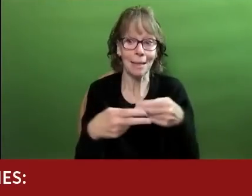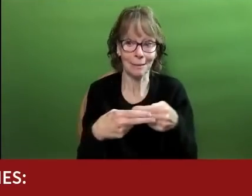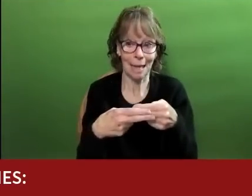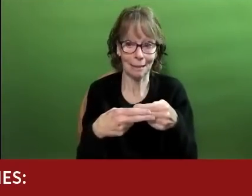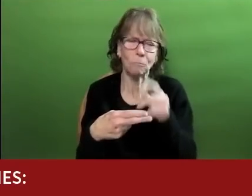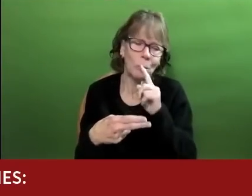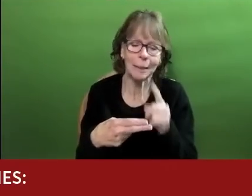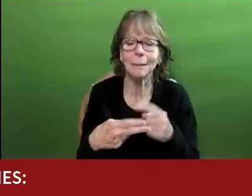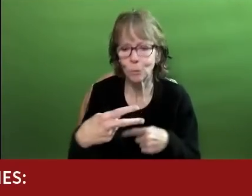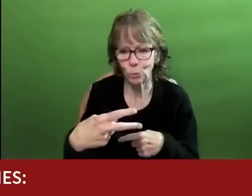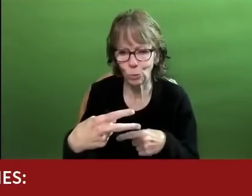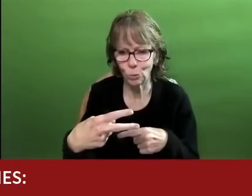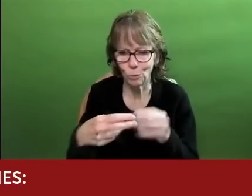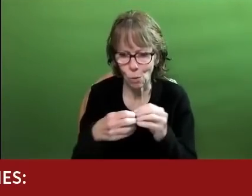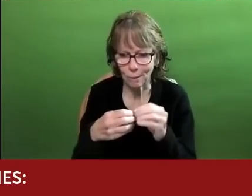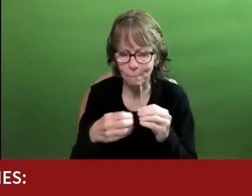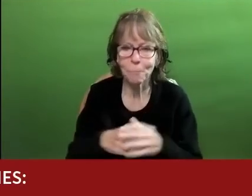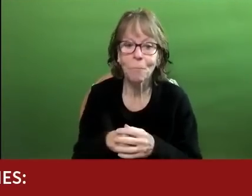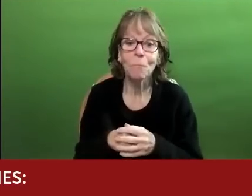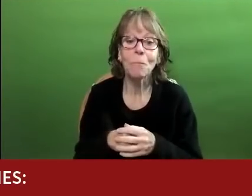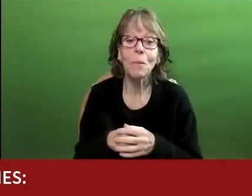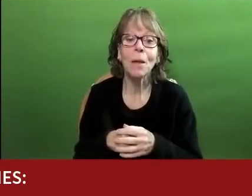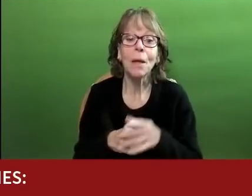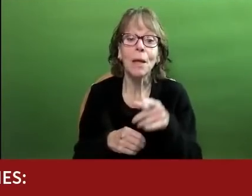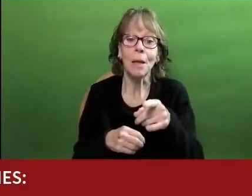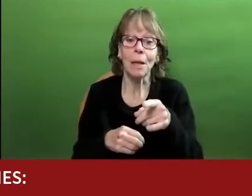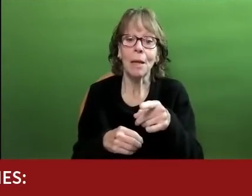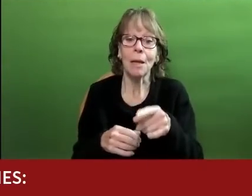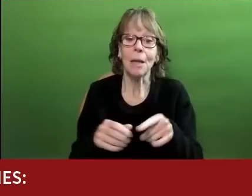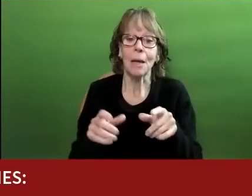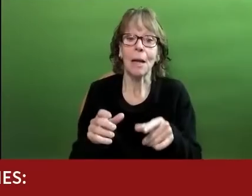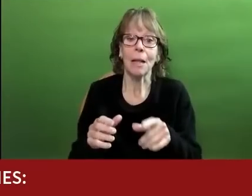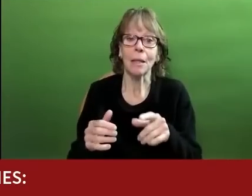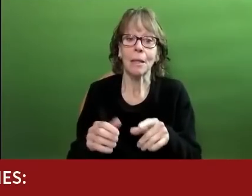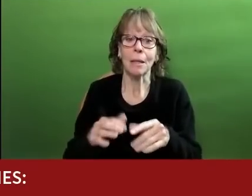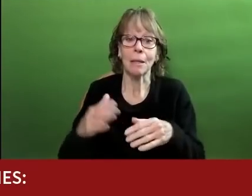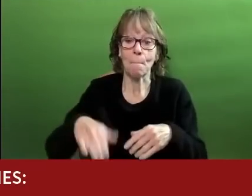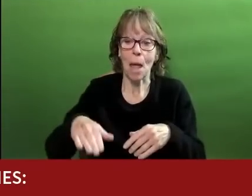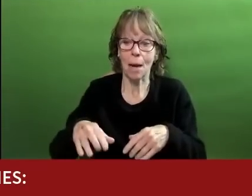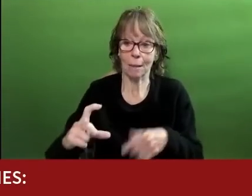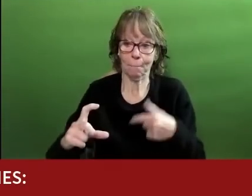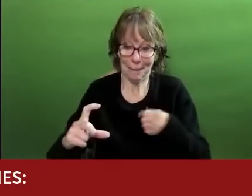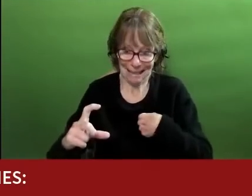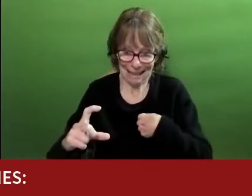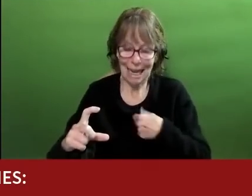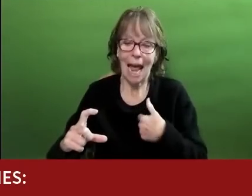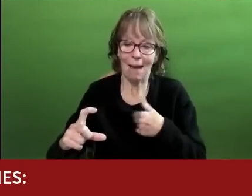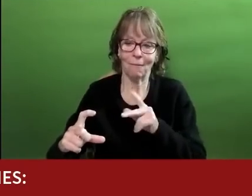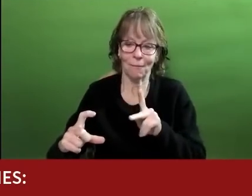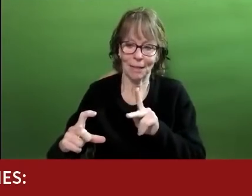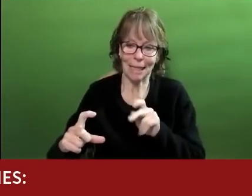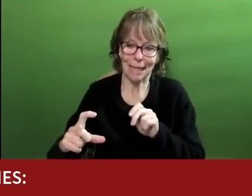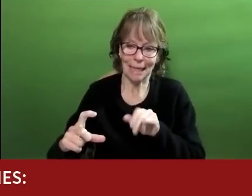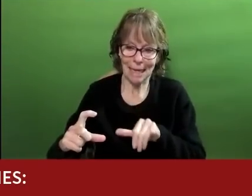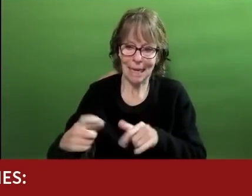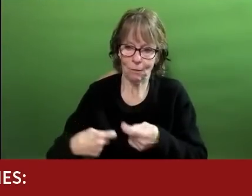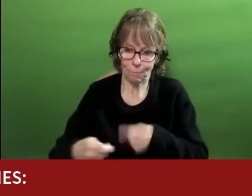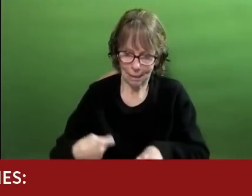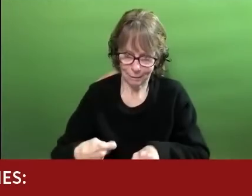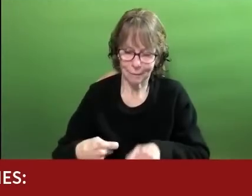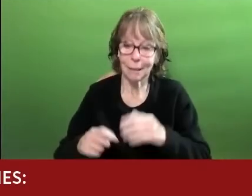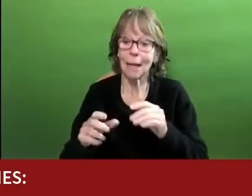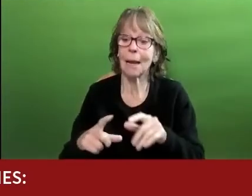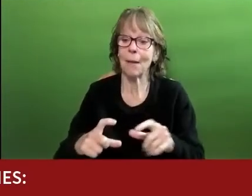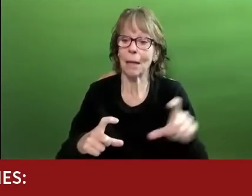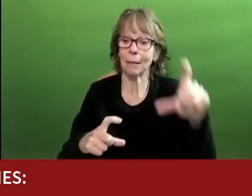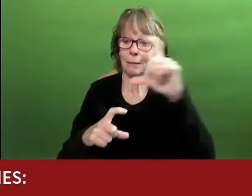Second to last slide. The bottom right picture is me right after I got a kidney transplant, and the top picture is me when I got my PhD.